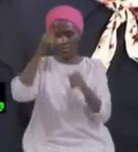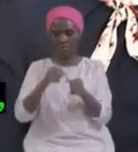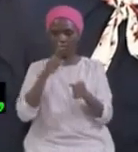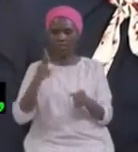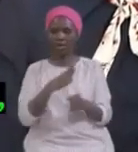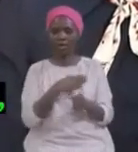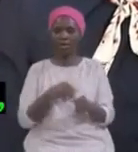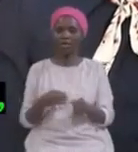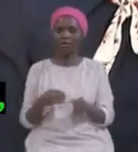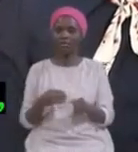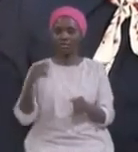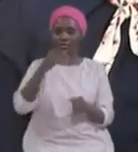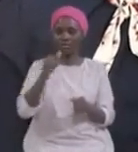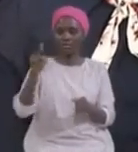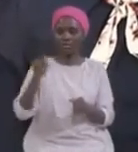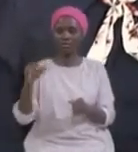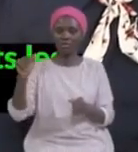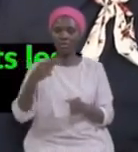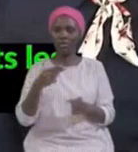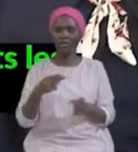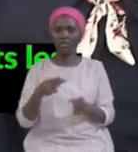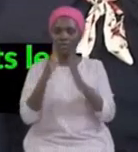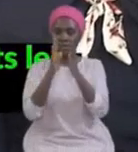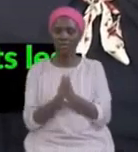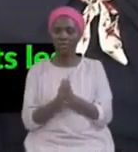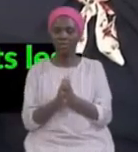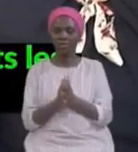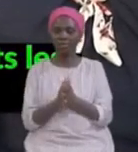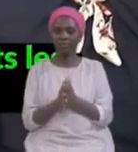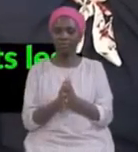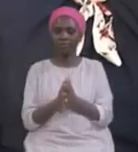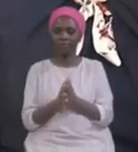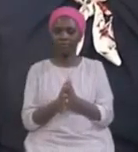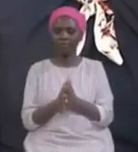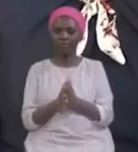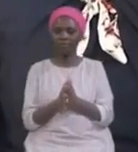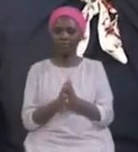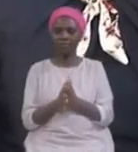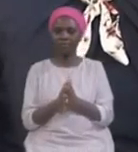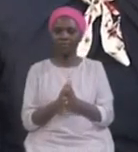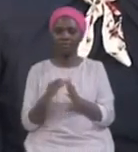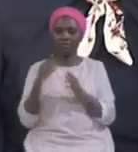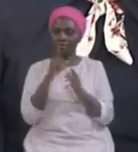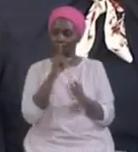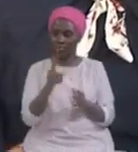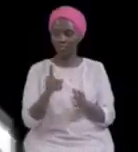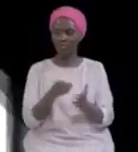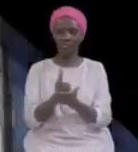son. Hannah's prayer, though silent, moved heaven, demonstrating that even in our darkest moments, sincere prayer